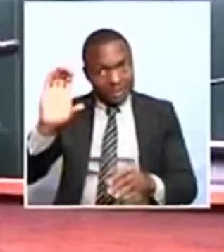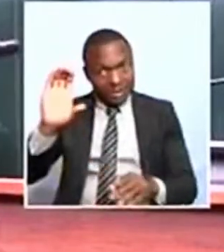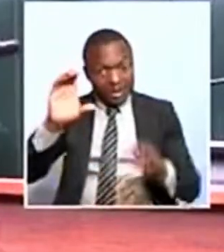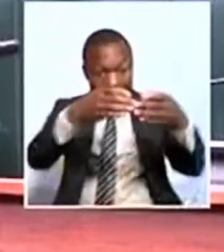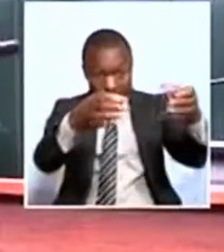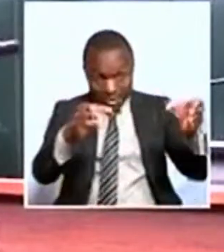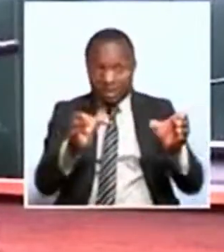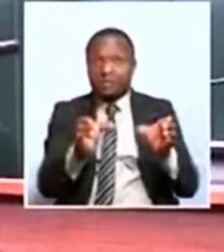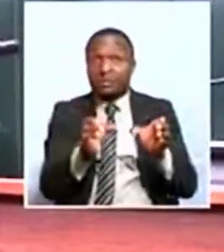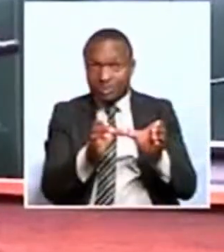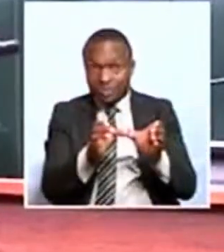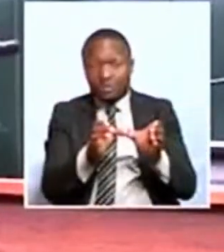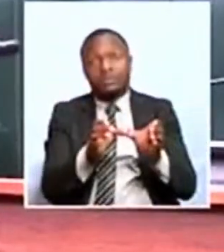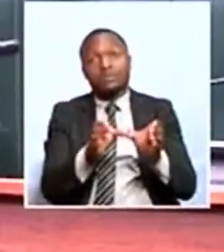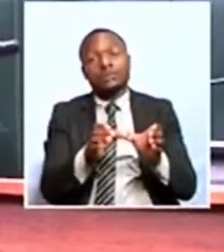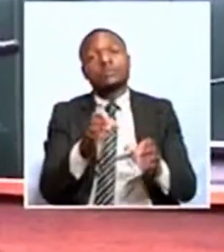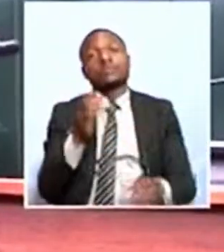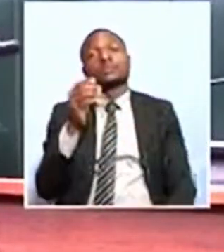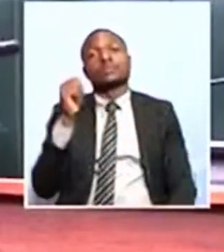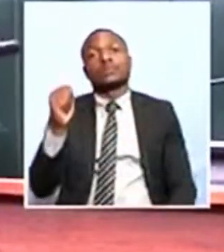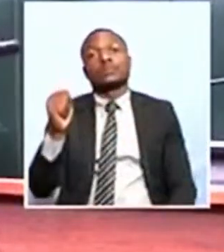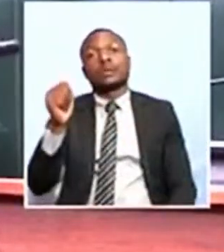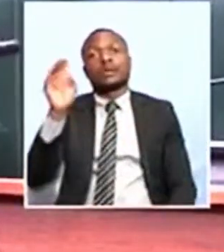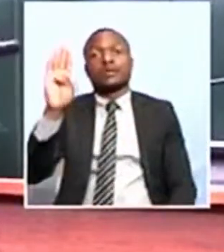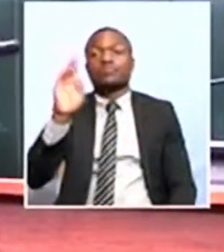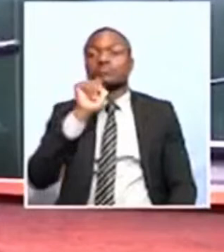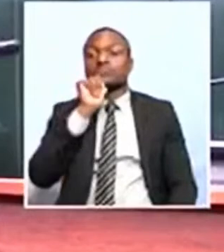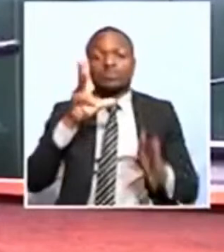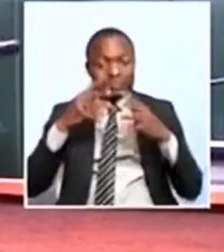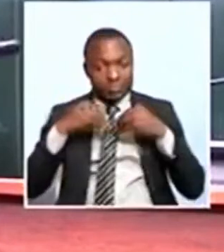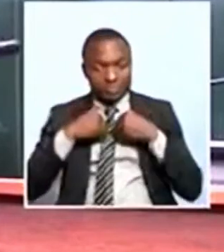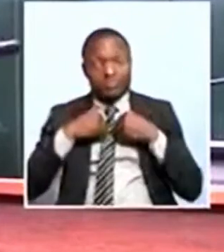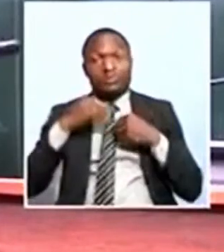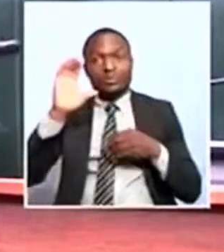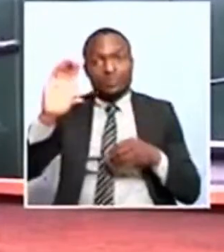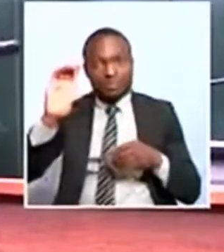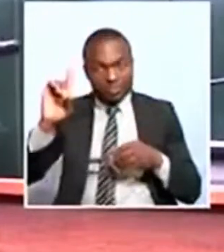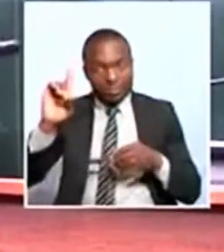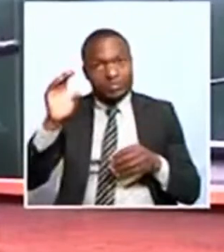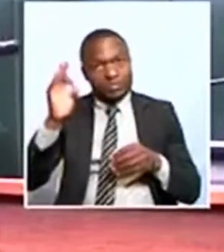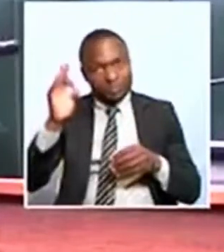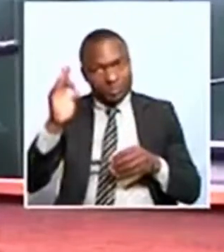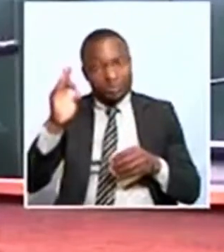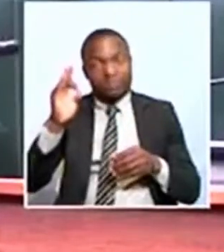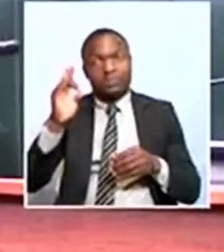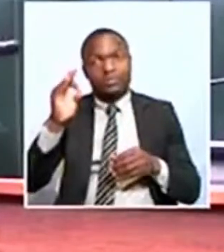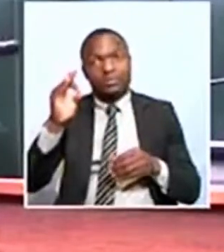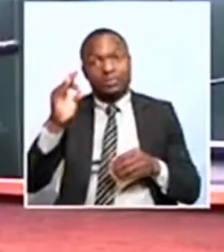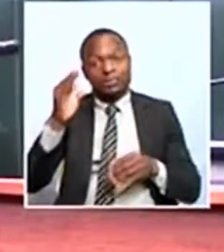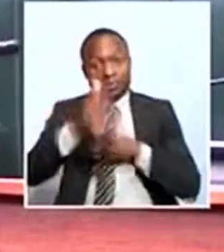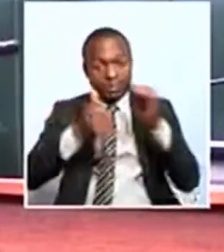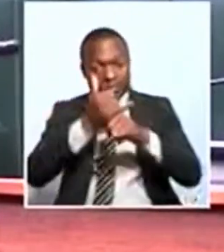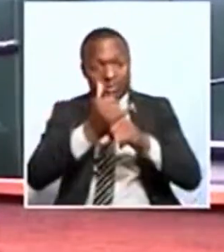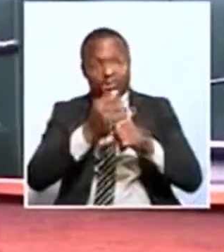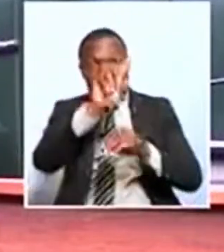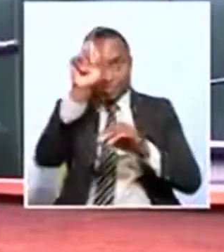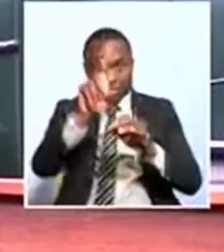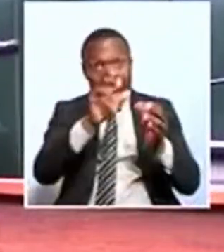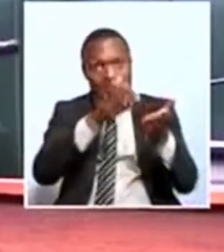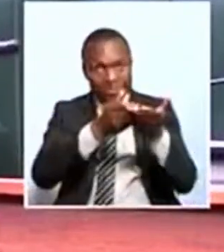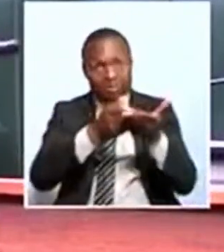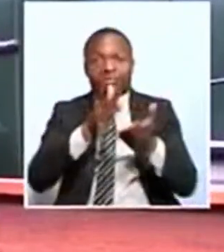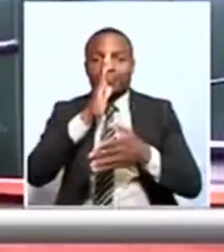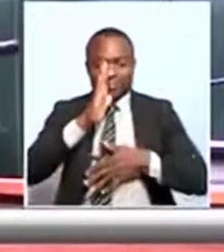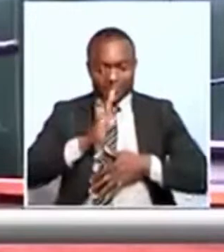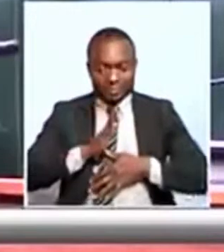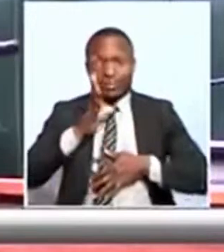in A and B did not receive CDF in the years in question? Madam Speaker,